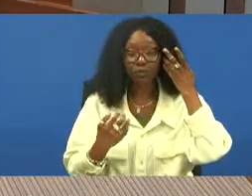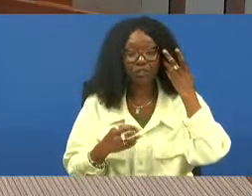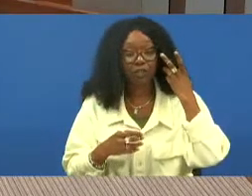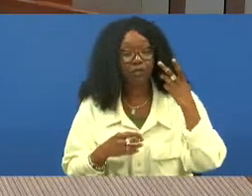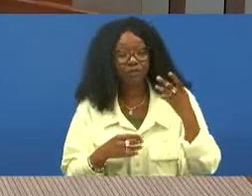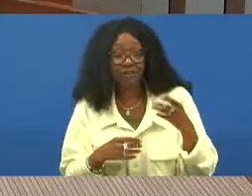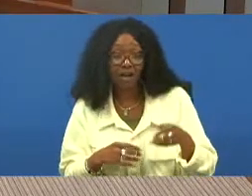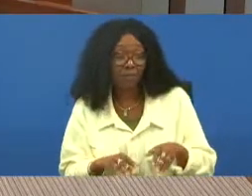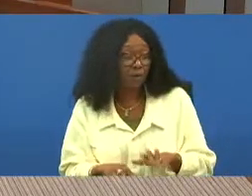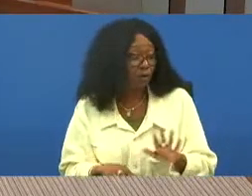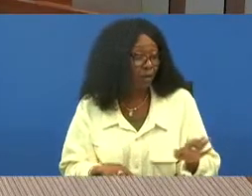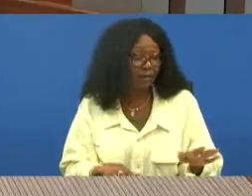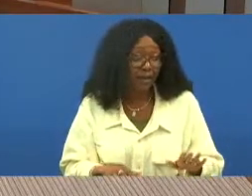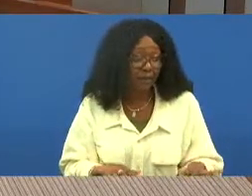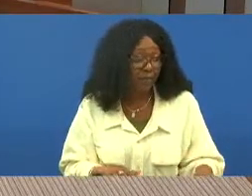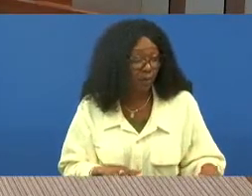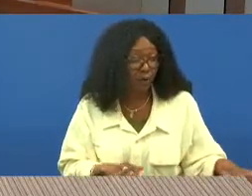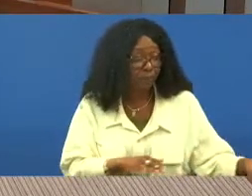Item 74.